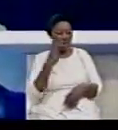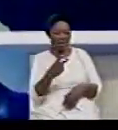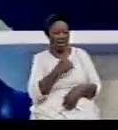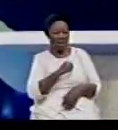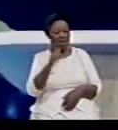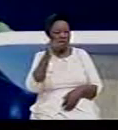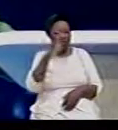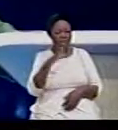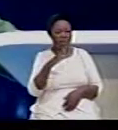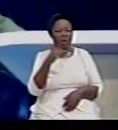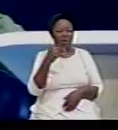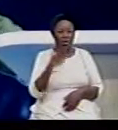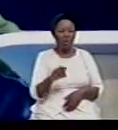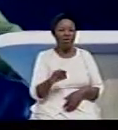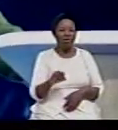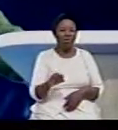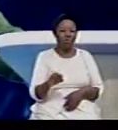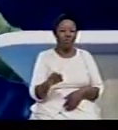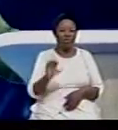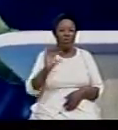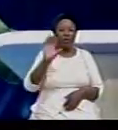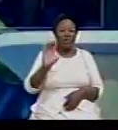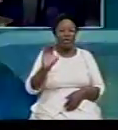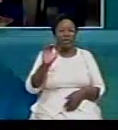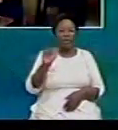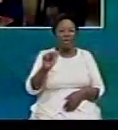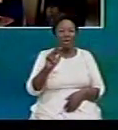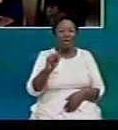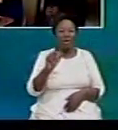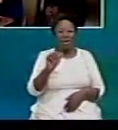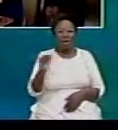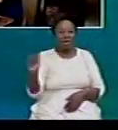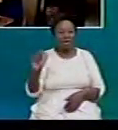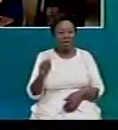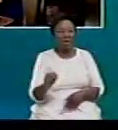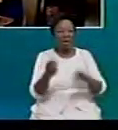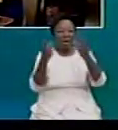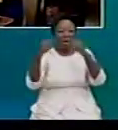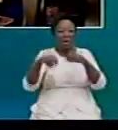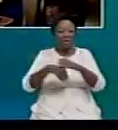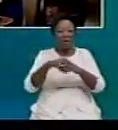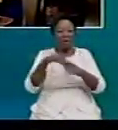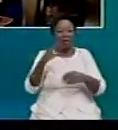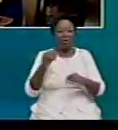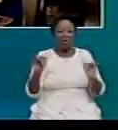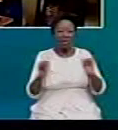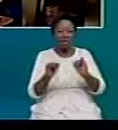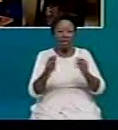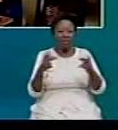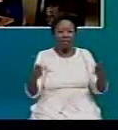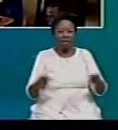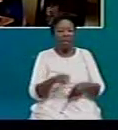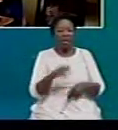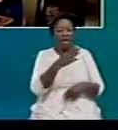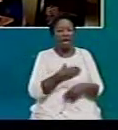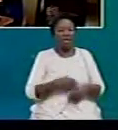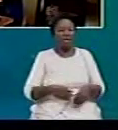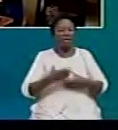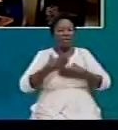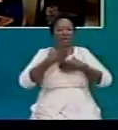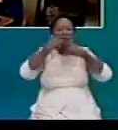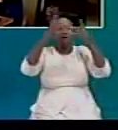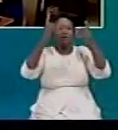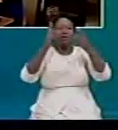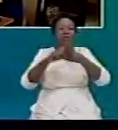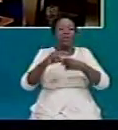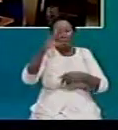of Canaan came out of the same coast and cried unto him, saying, have